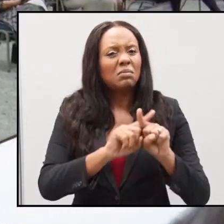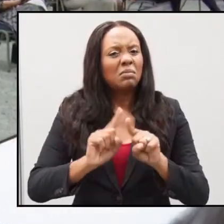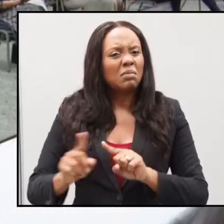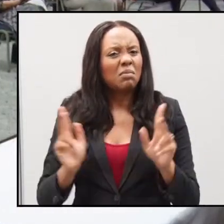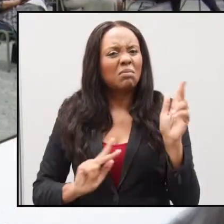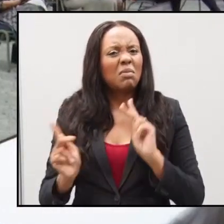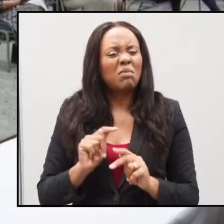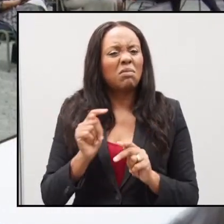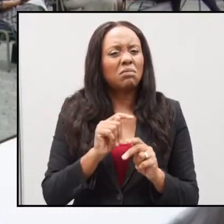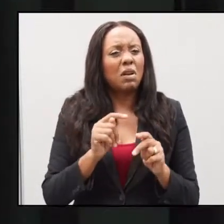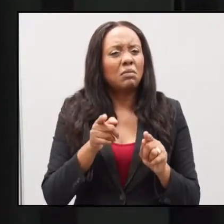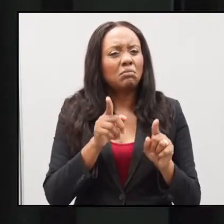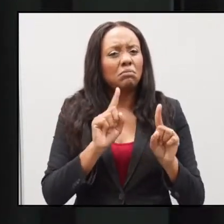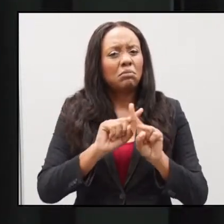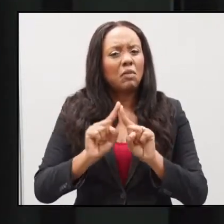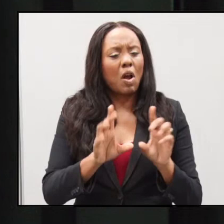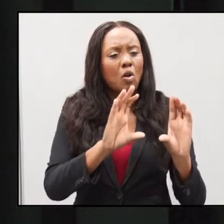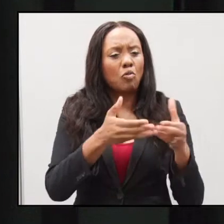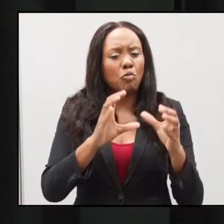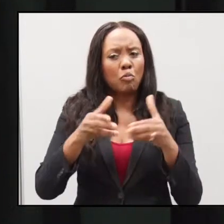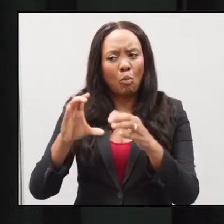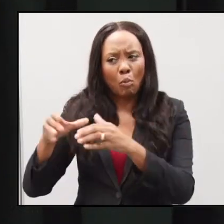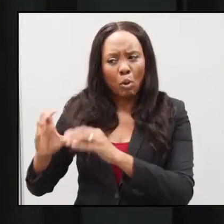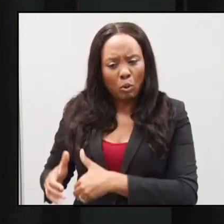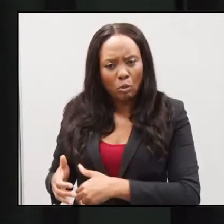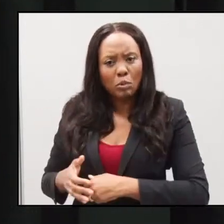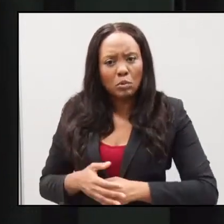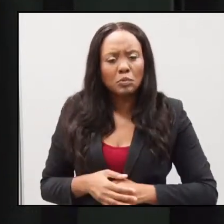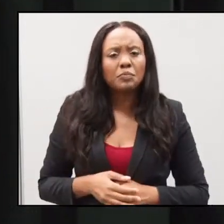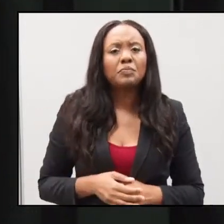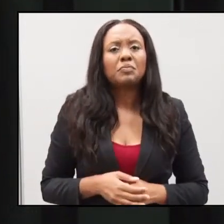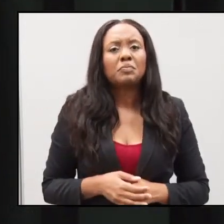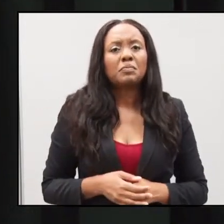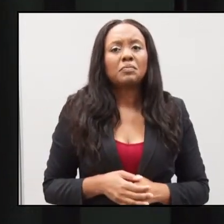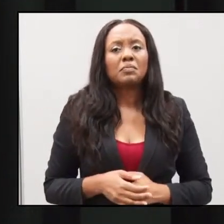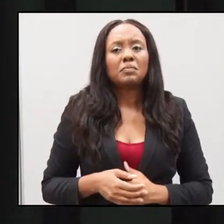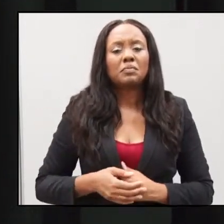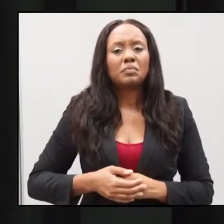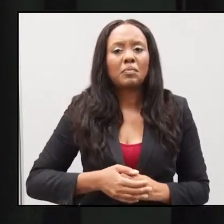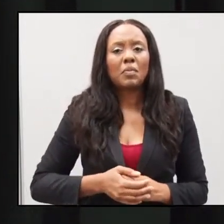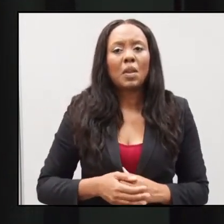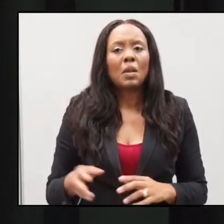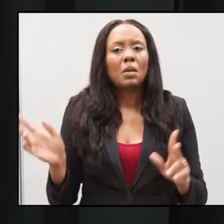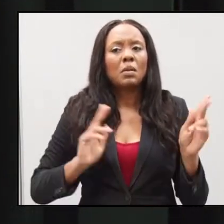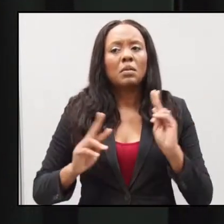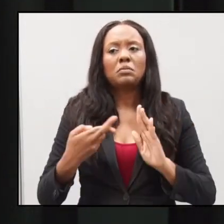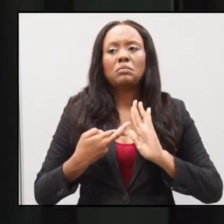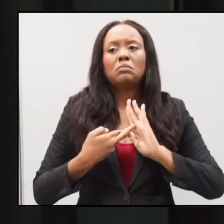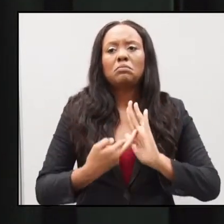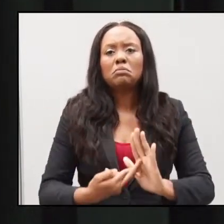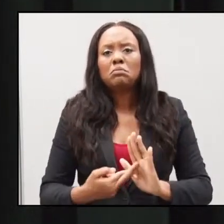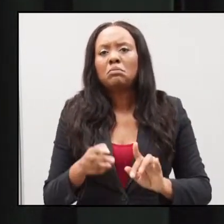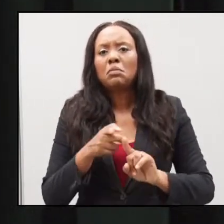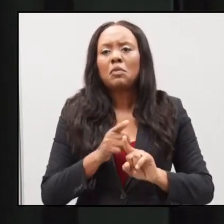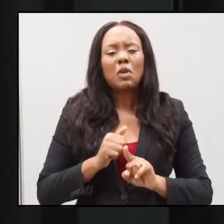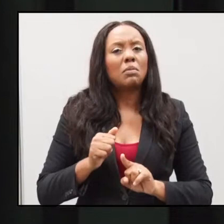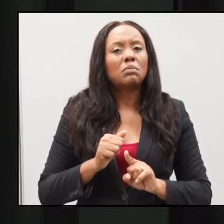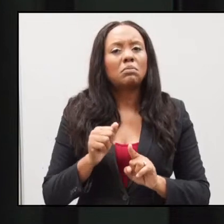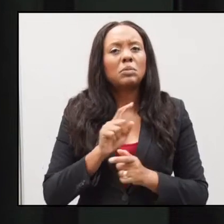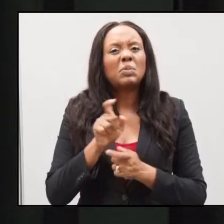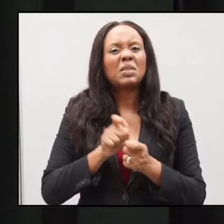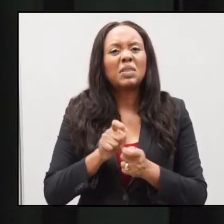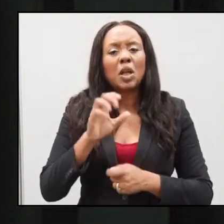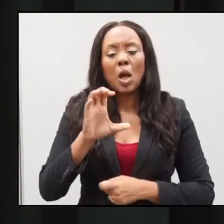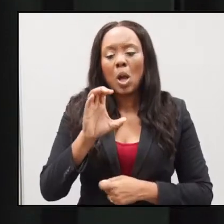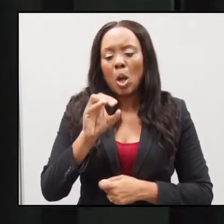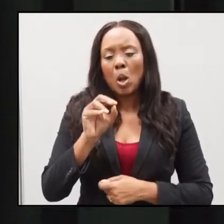Pascal Sablan, Marissa Glauberman, Louisa Alves, Joe Manchina, representatives of the Isayo LMI Consortium, LMI